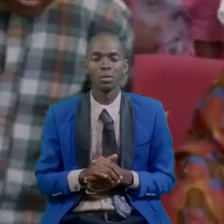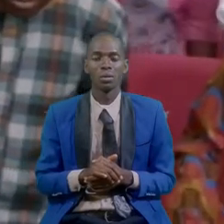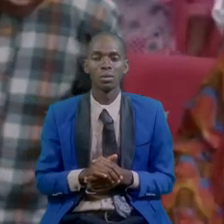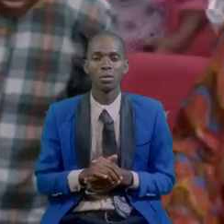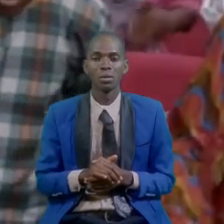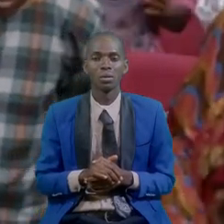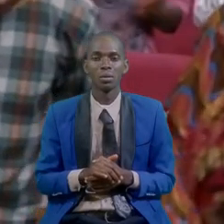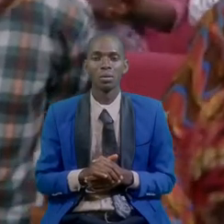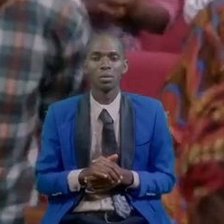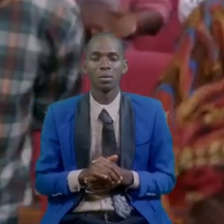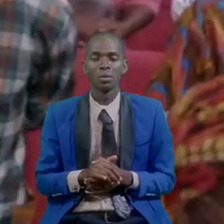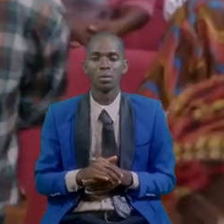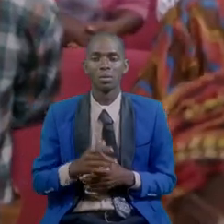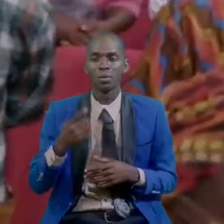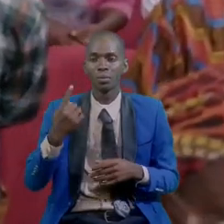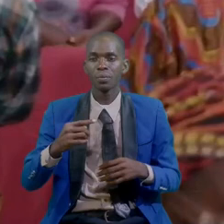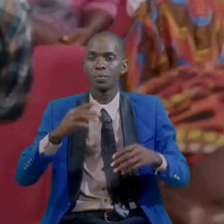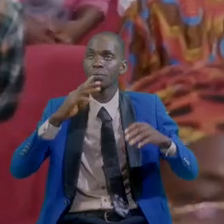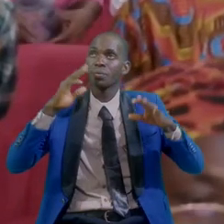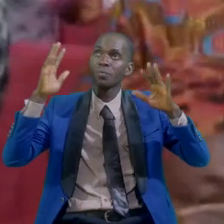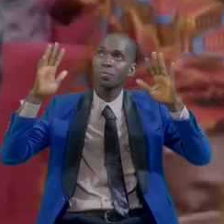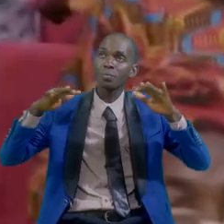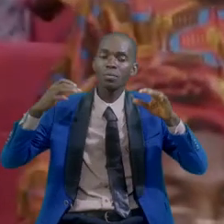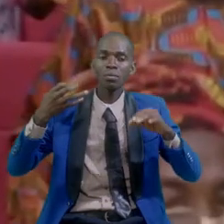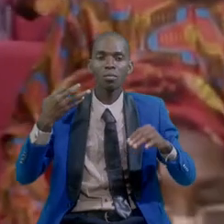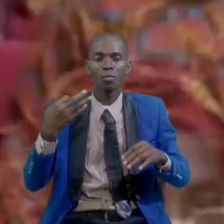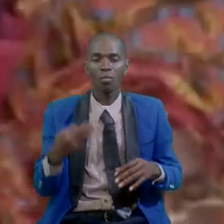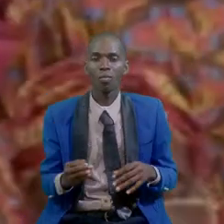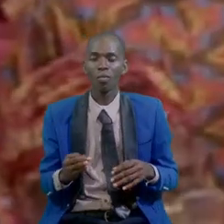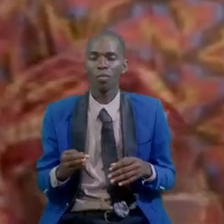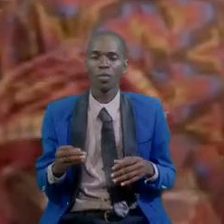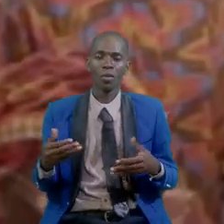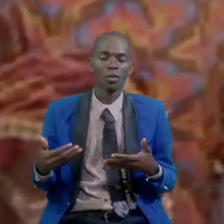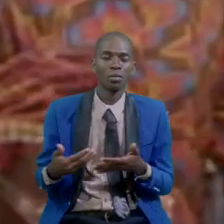The rain of refreshing.